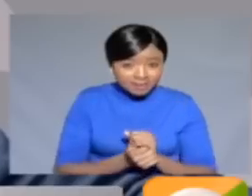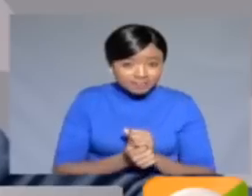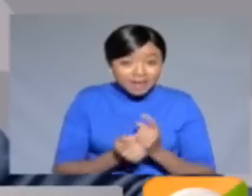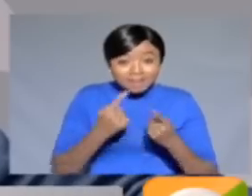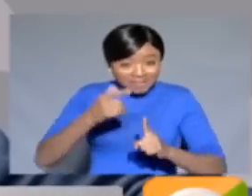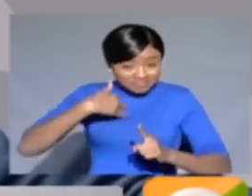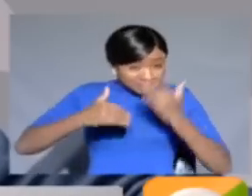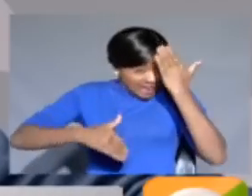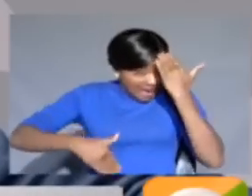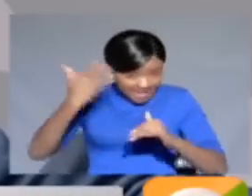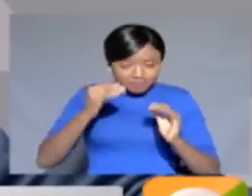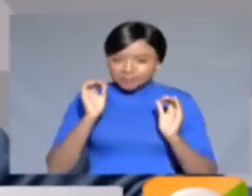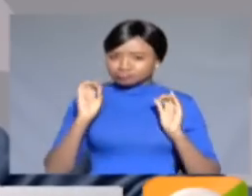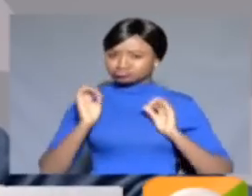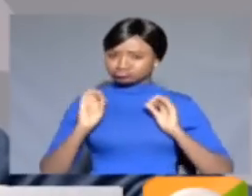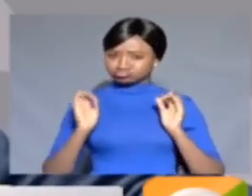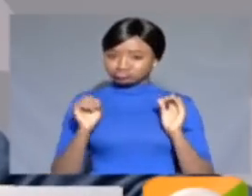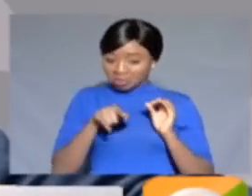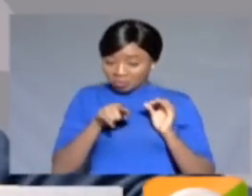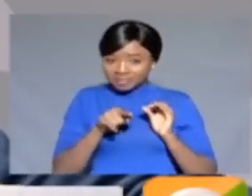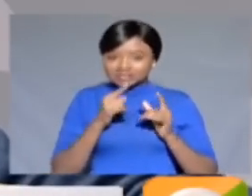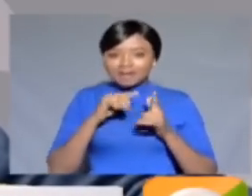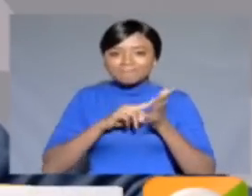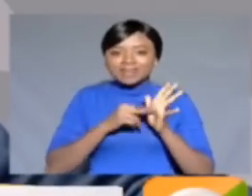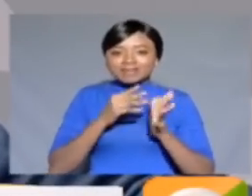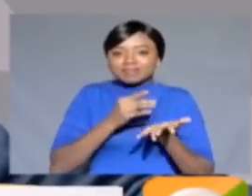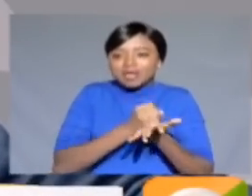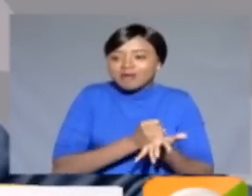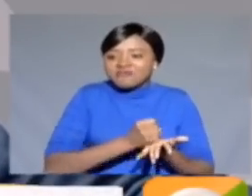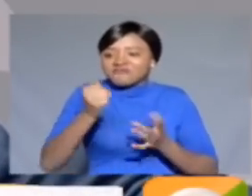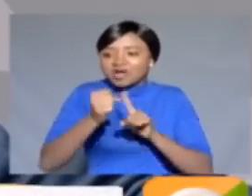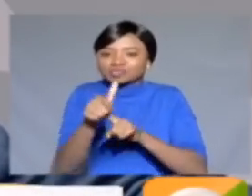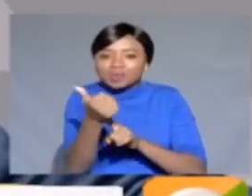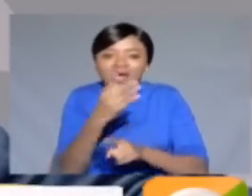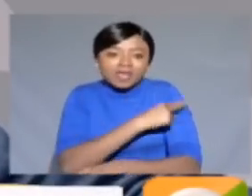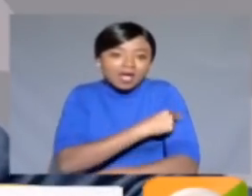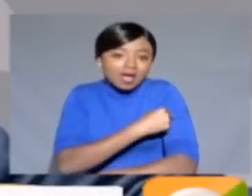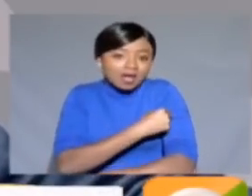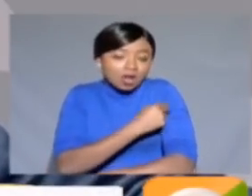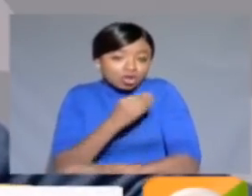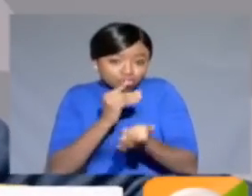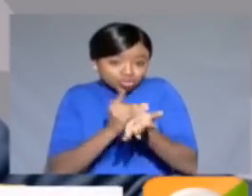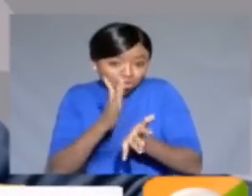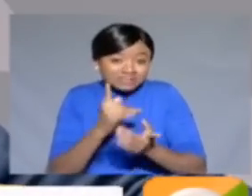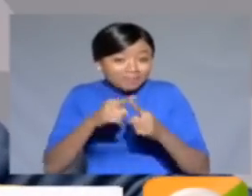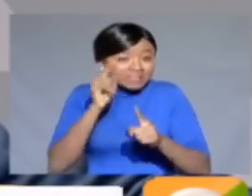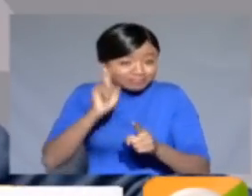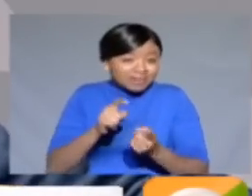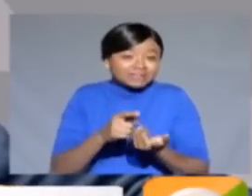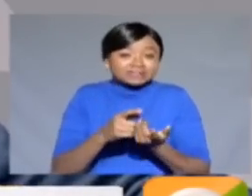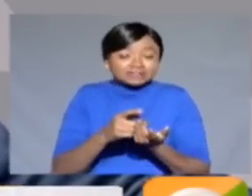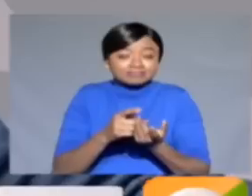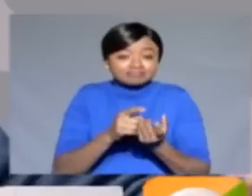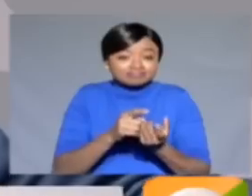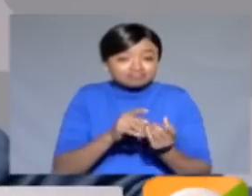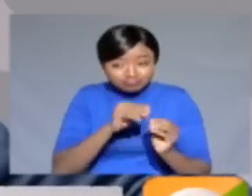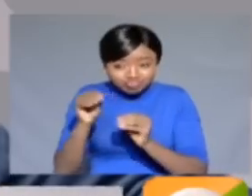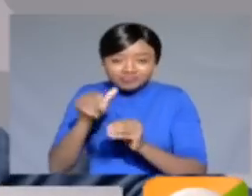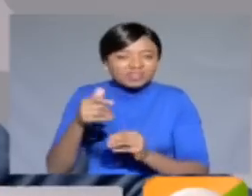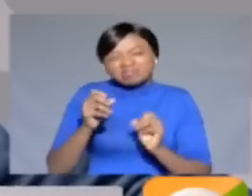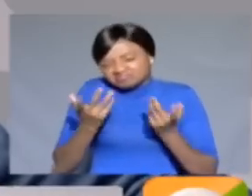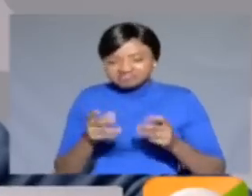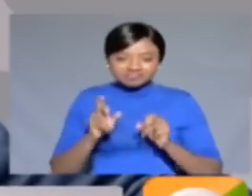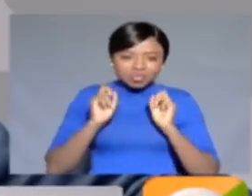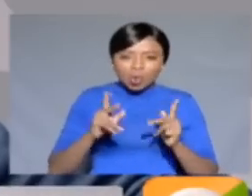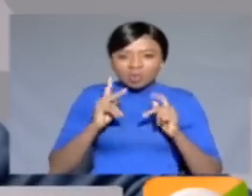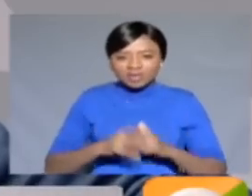the expert on the subject, so I want to refer you to an expert, but I need to get you out of here pretty soon." And I said, "Well, sure. I mean, you know,